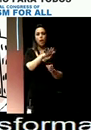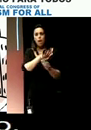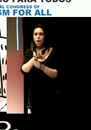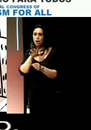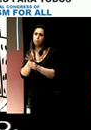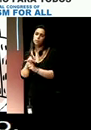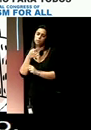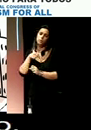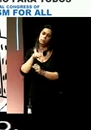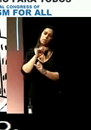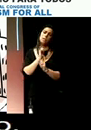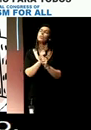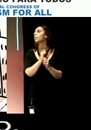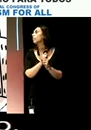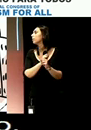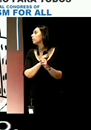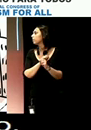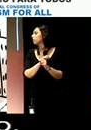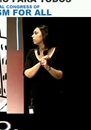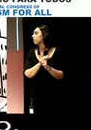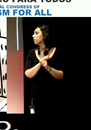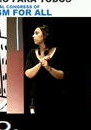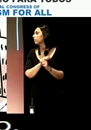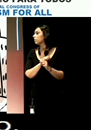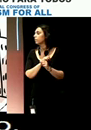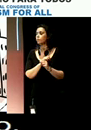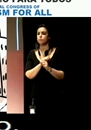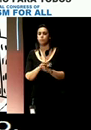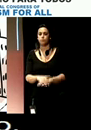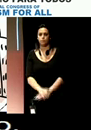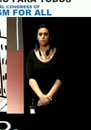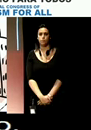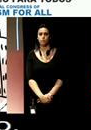Our main areas of activity